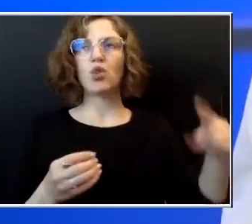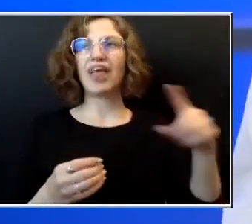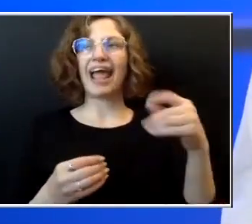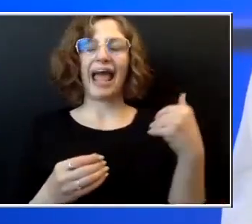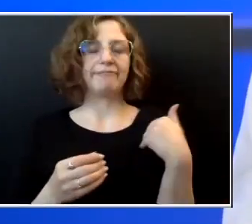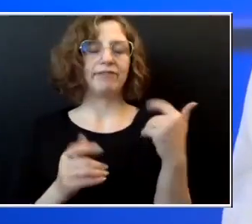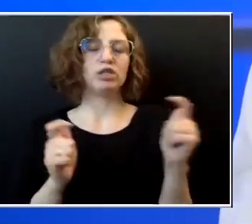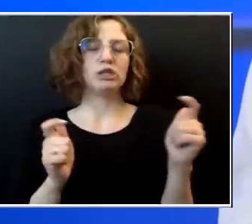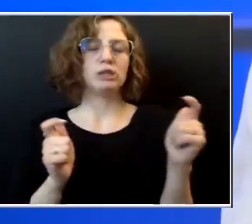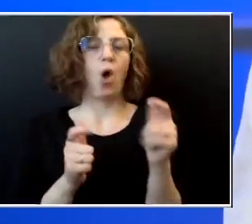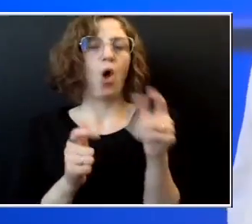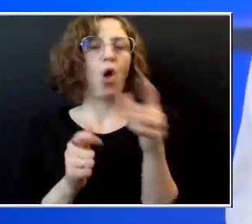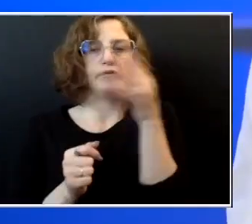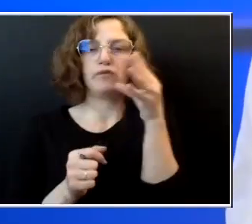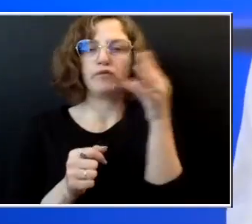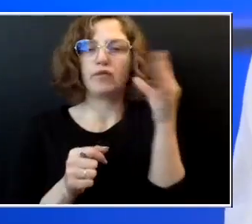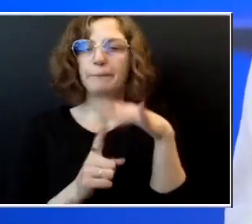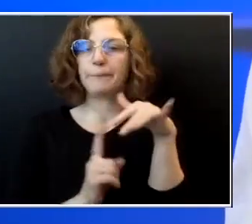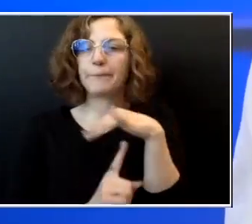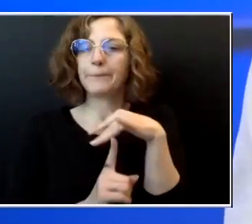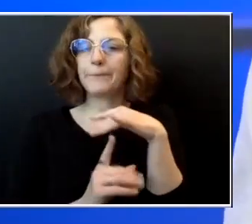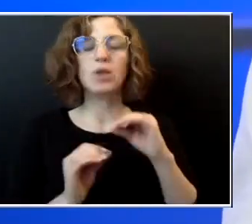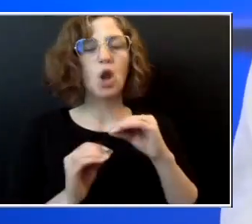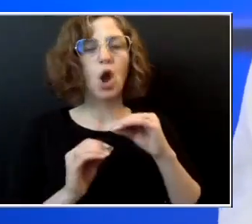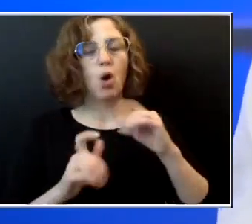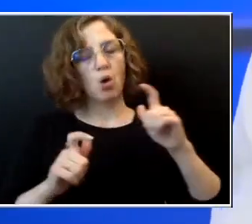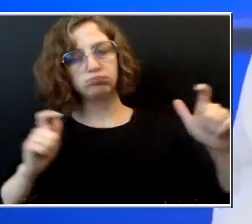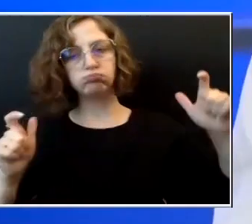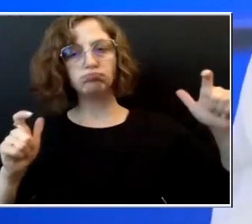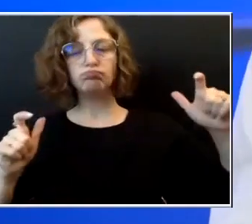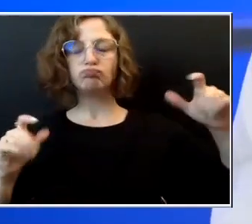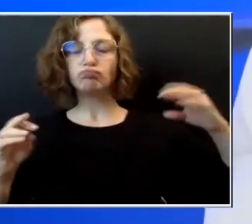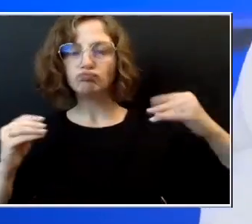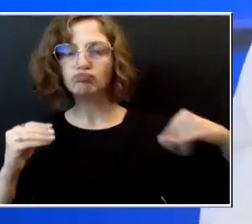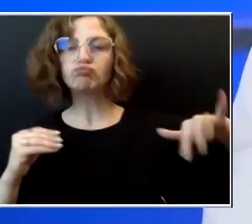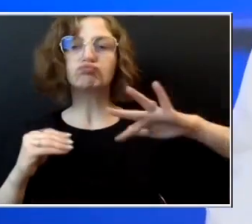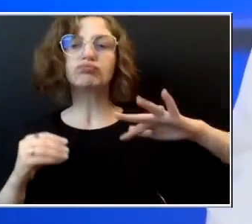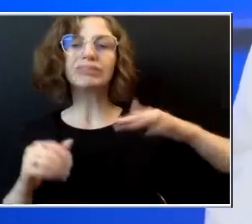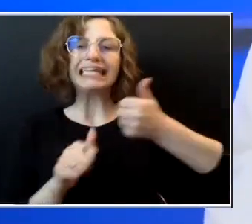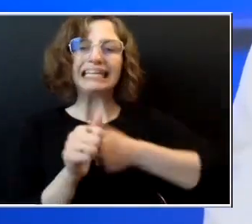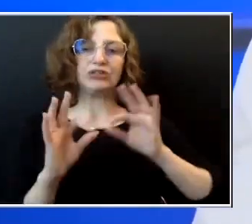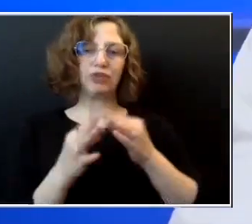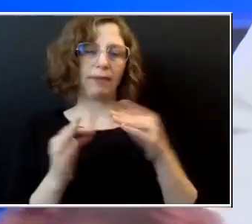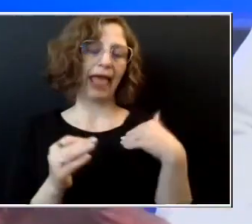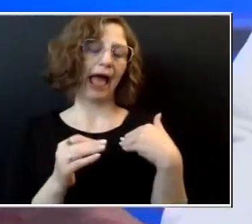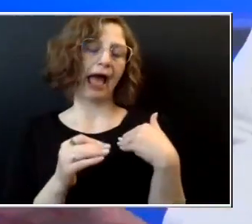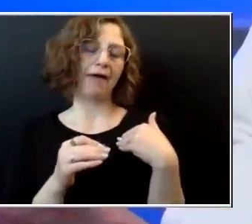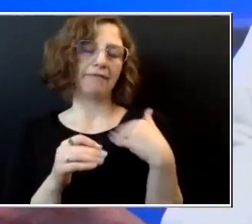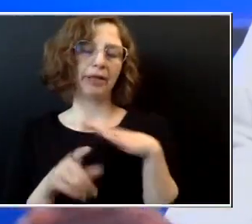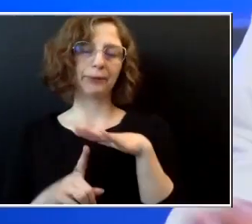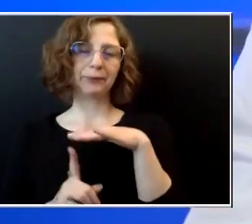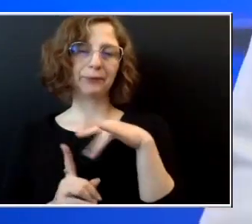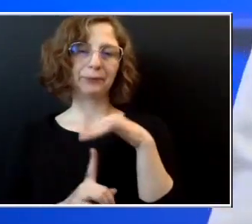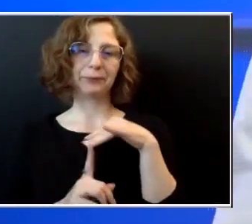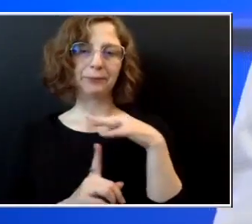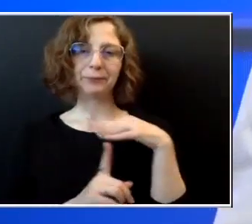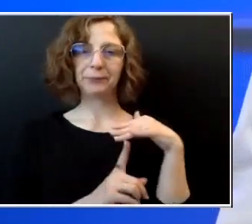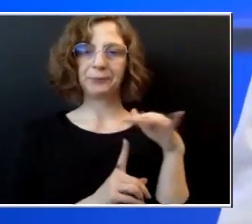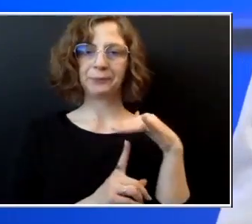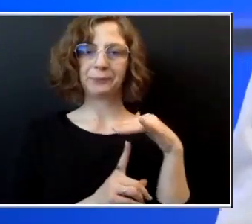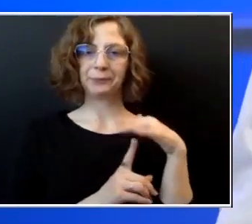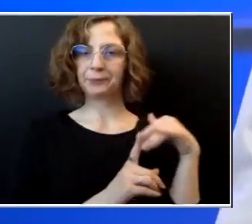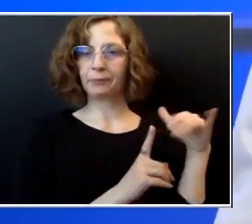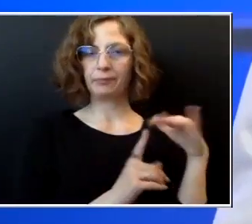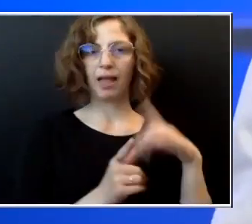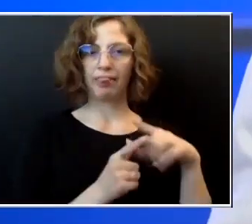land. Individual families each owned a very small plot, and then they helped with the farming of these large wheat producing